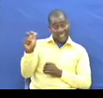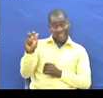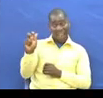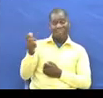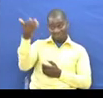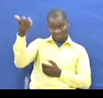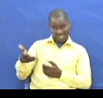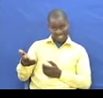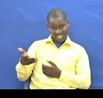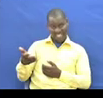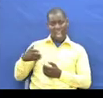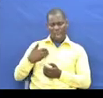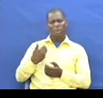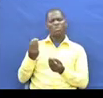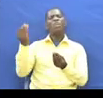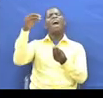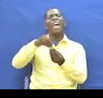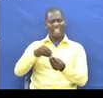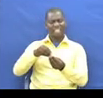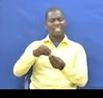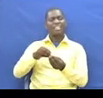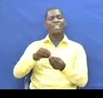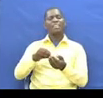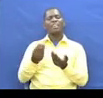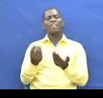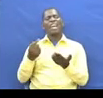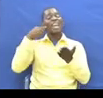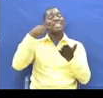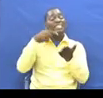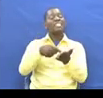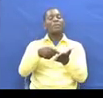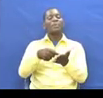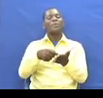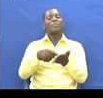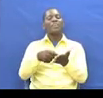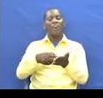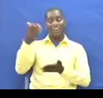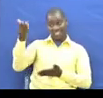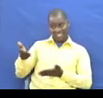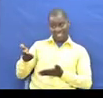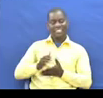Good. I'm rubbing here. Let us see some few examples here.